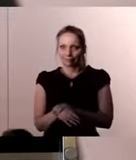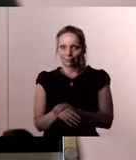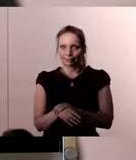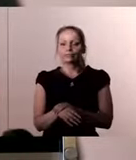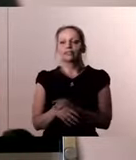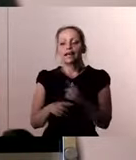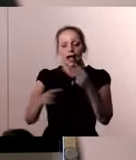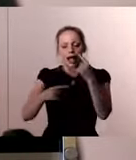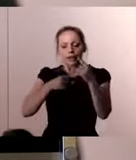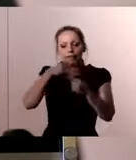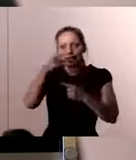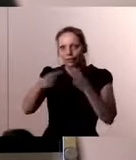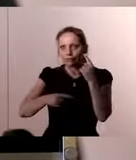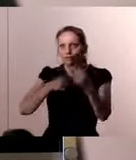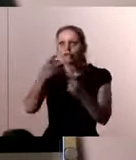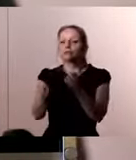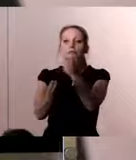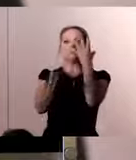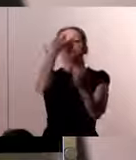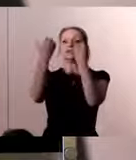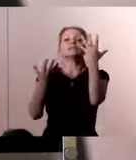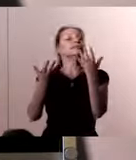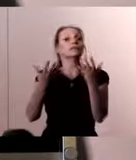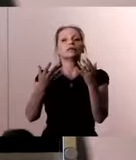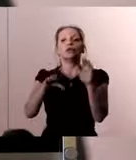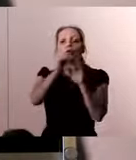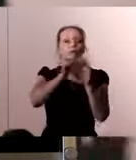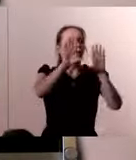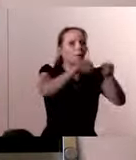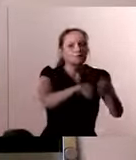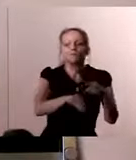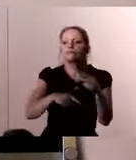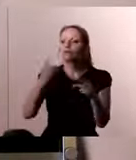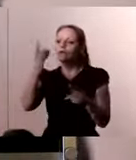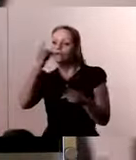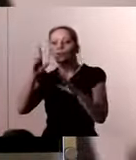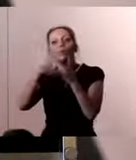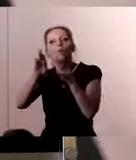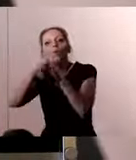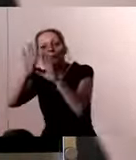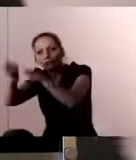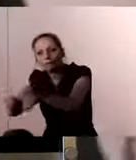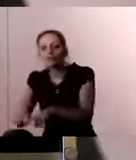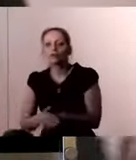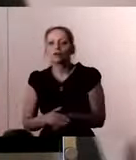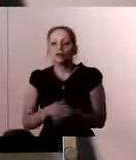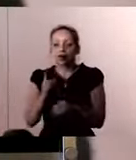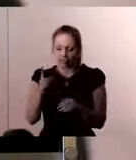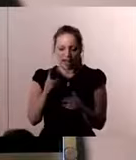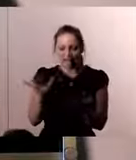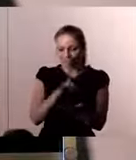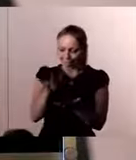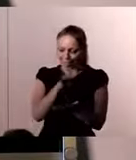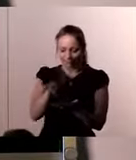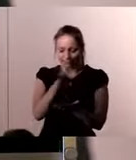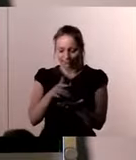the information fire hose. So turn off your computers, turn off your phones, turn off that device, whatever it is